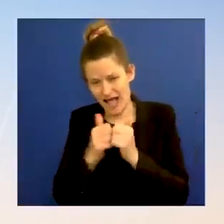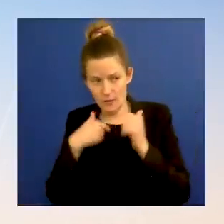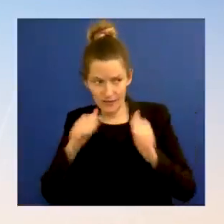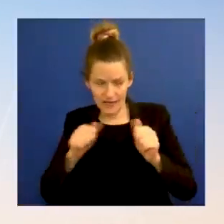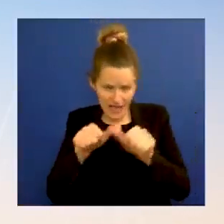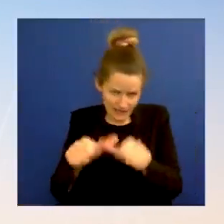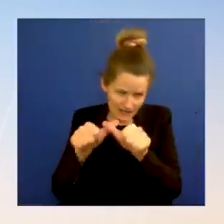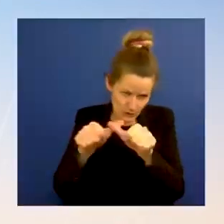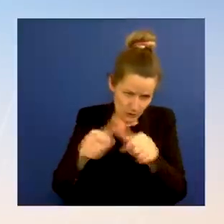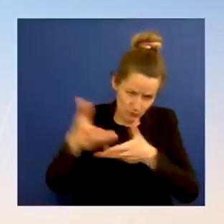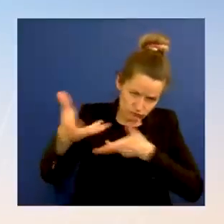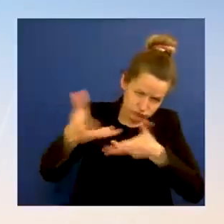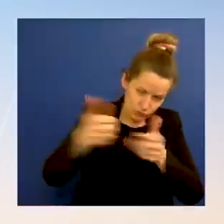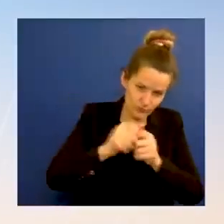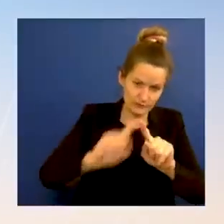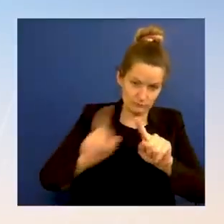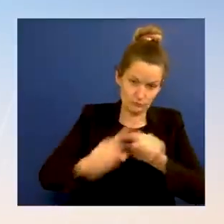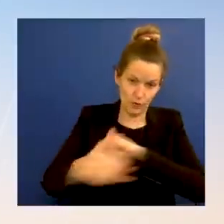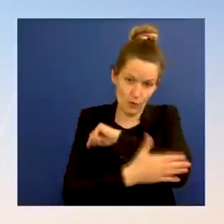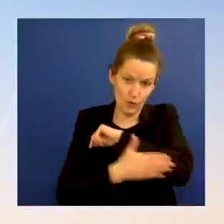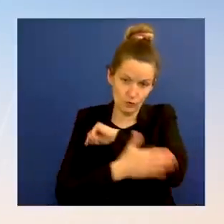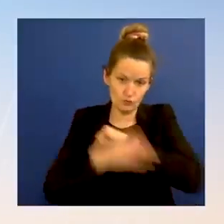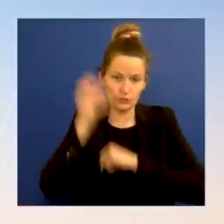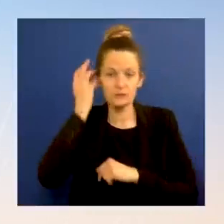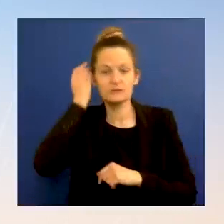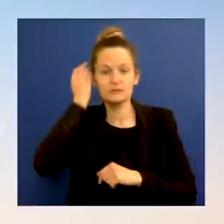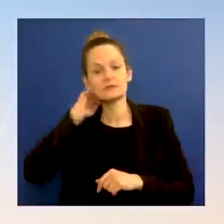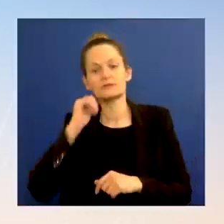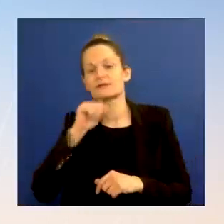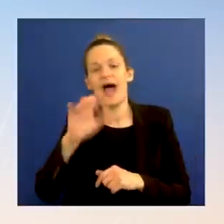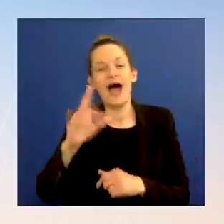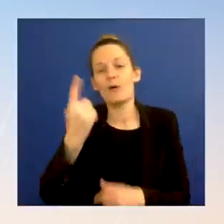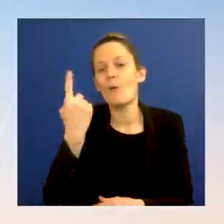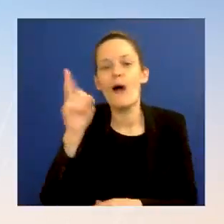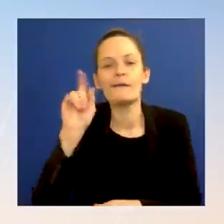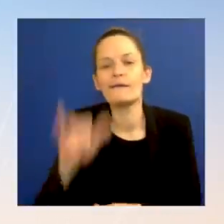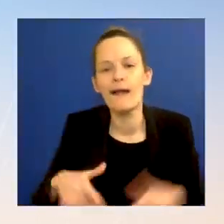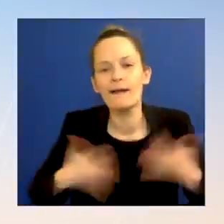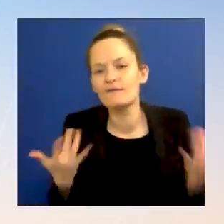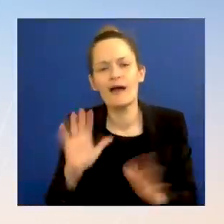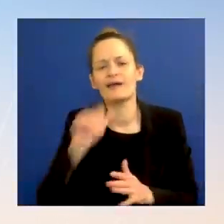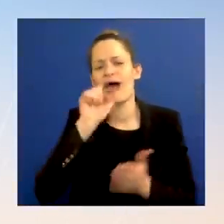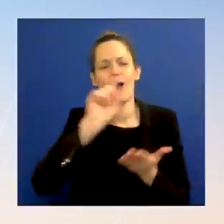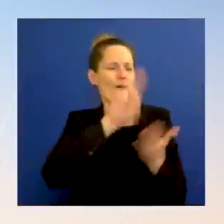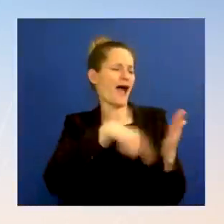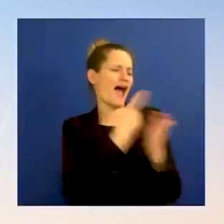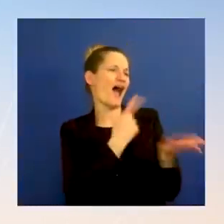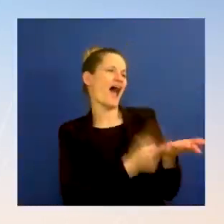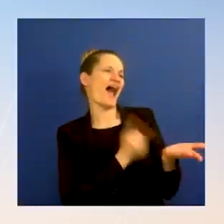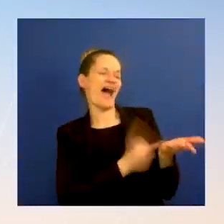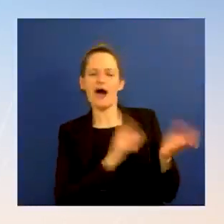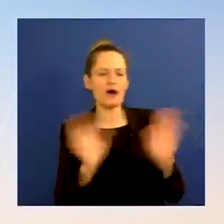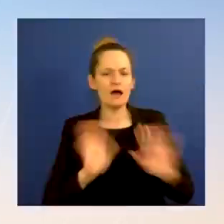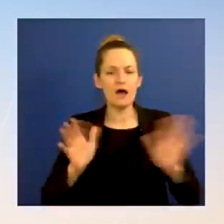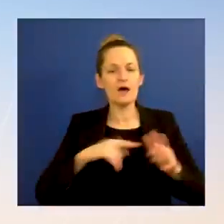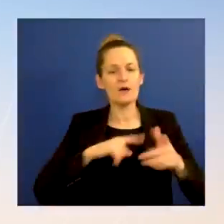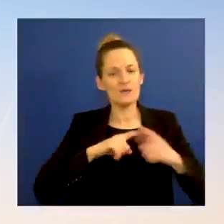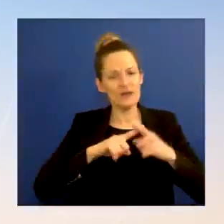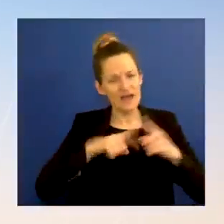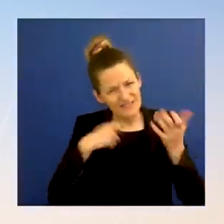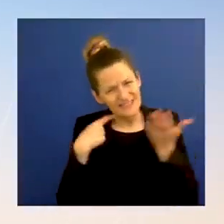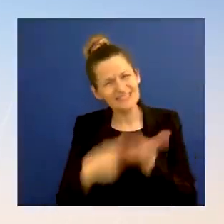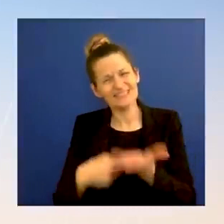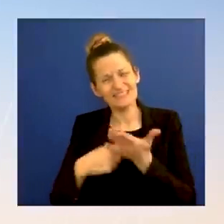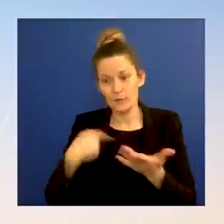goes by, or maybe even an hour that goes by, probably, where members of our national security team and economic team aren't communicating with their counterparts around the